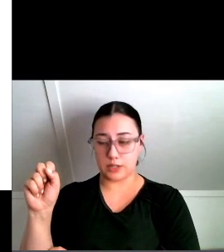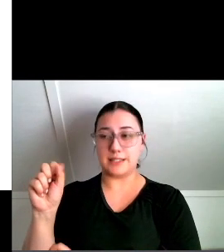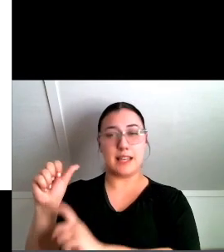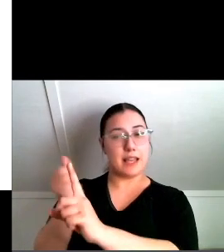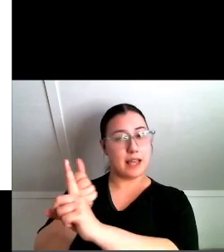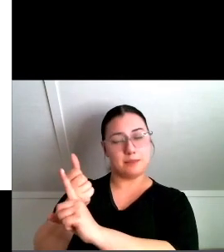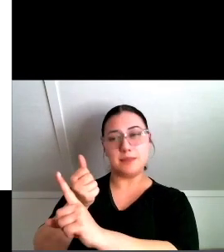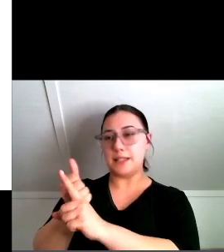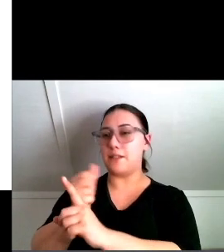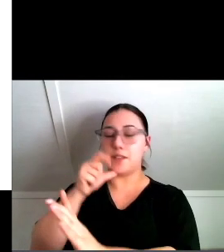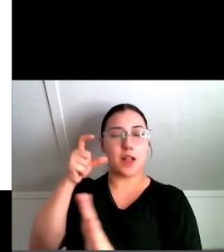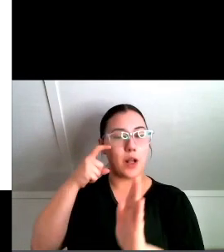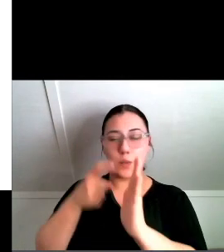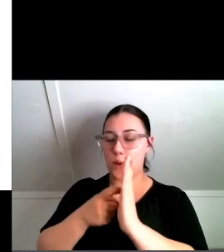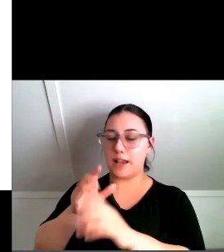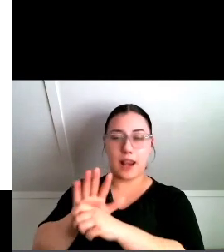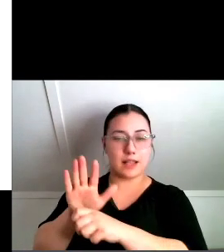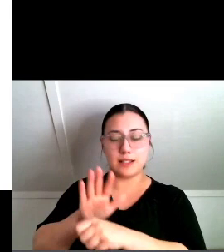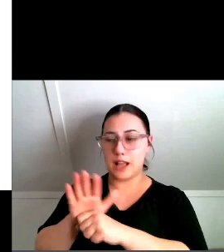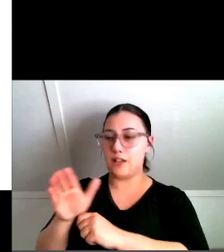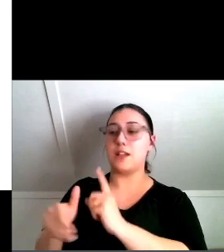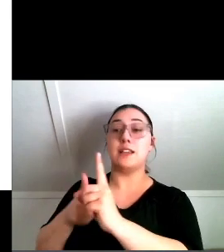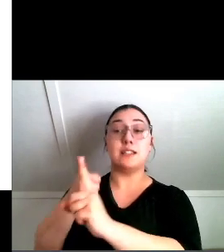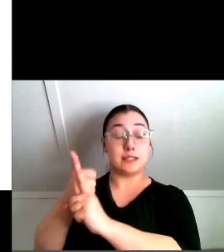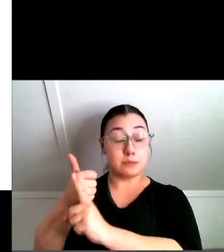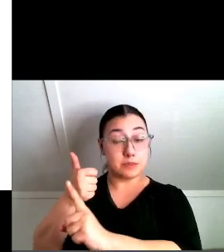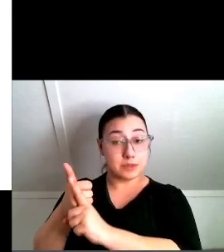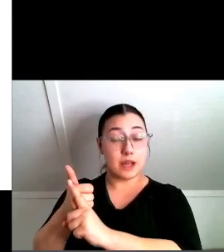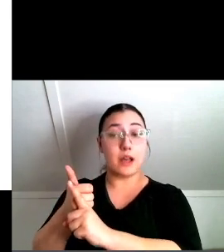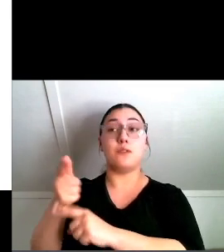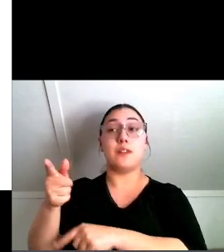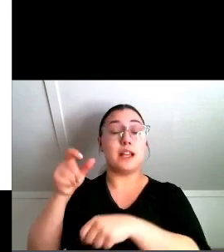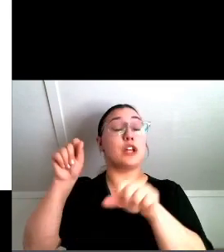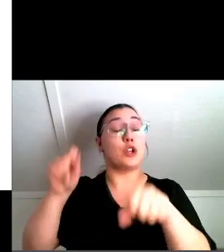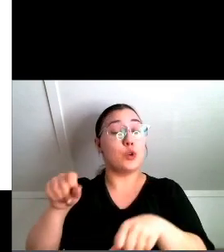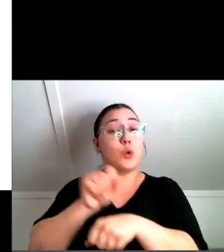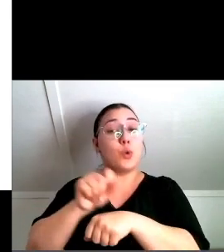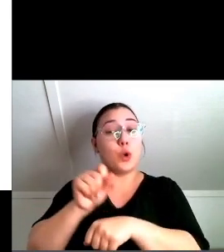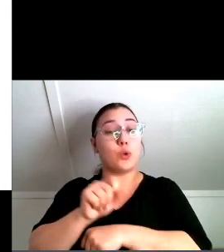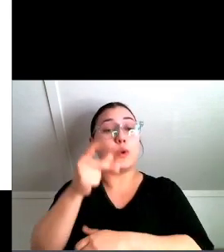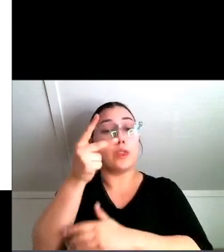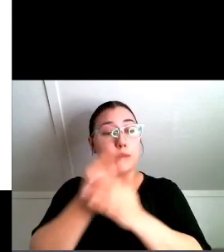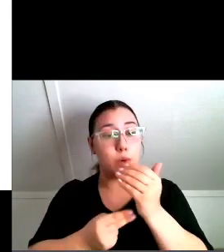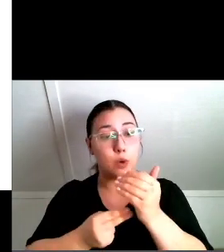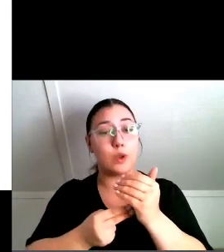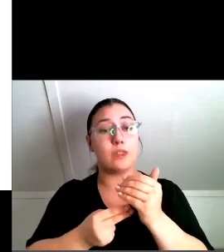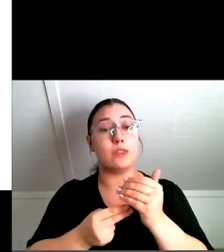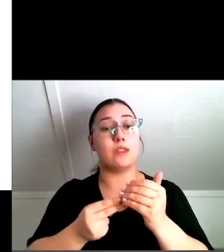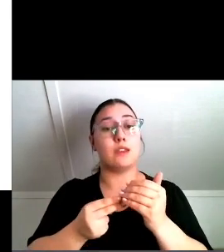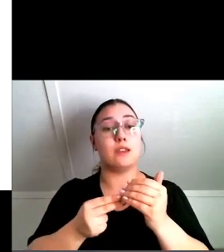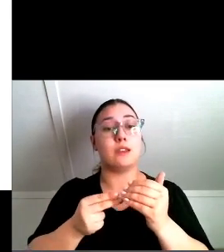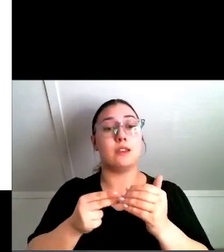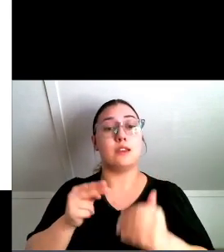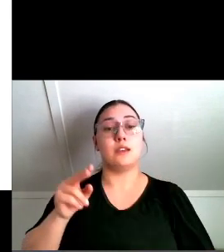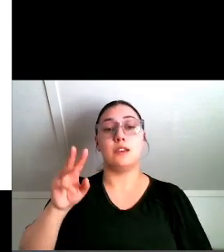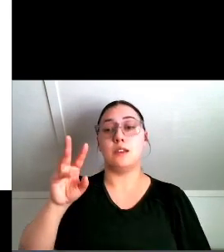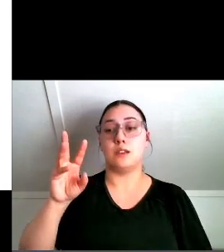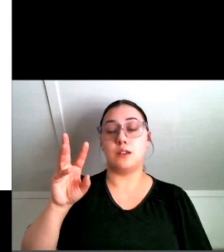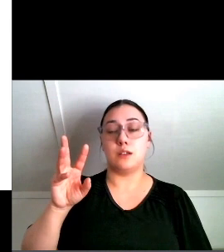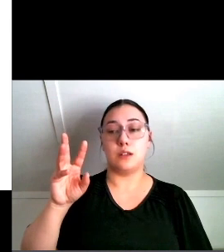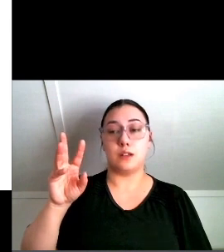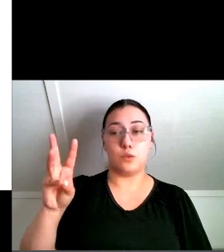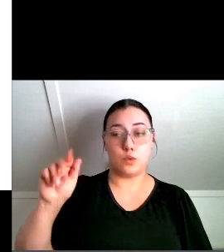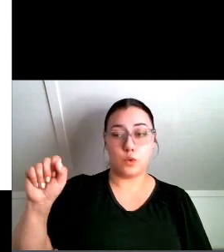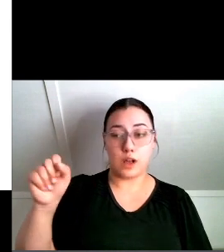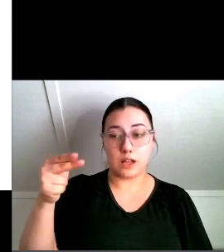unlike, he was one of the few people able to work both with Booker T. Washington and with W.B. Du Bois. And